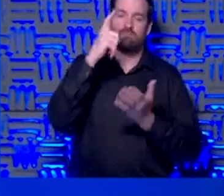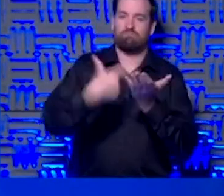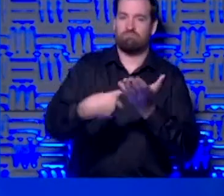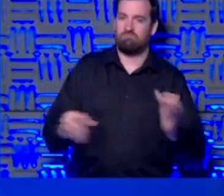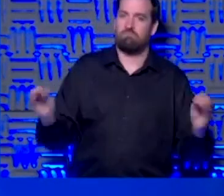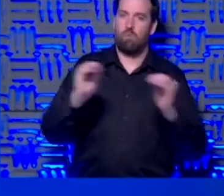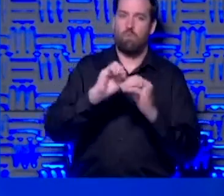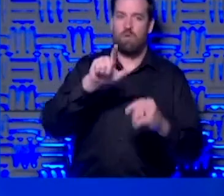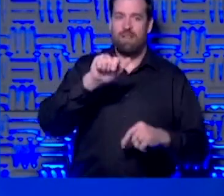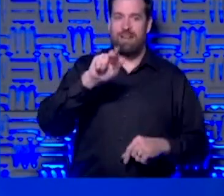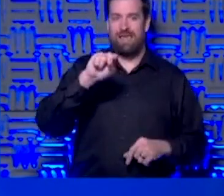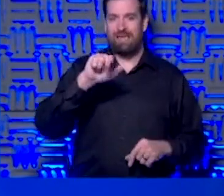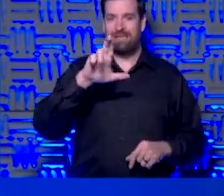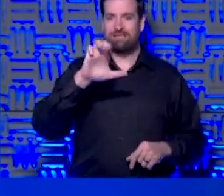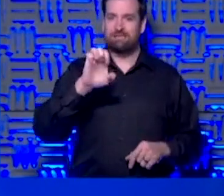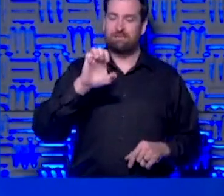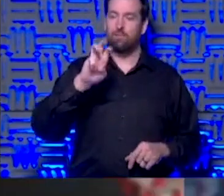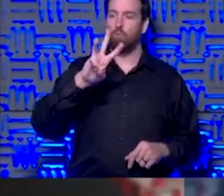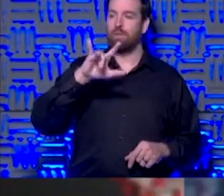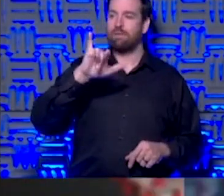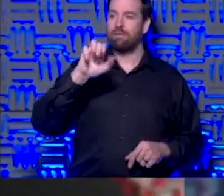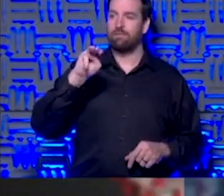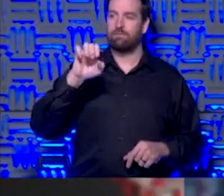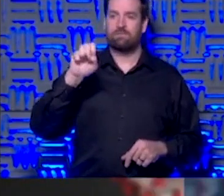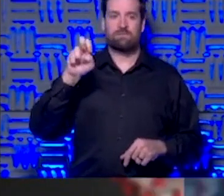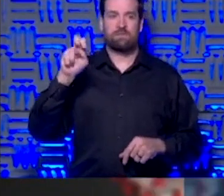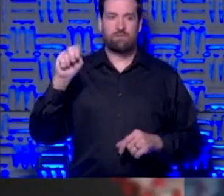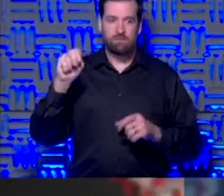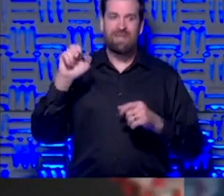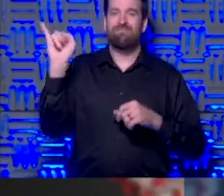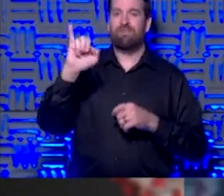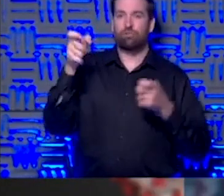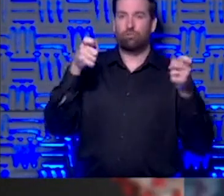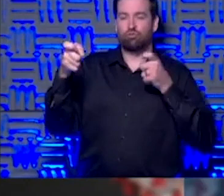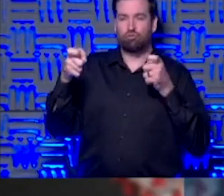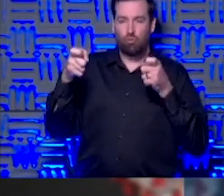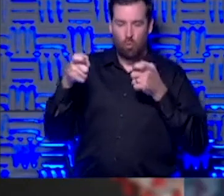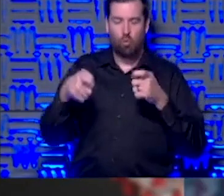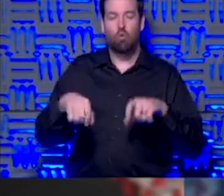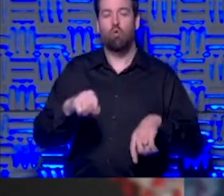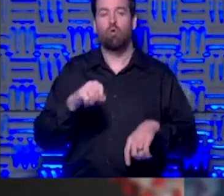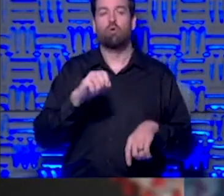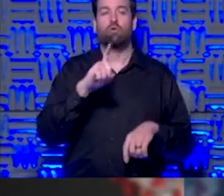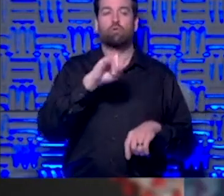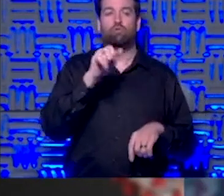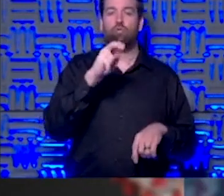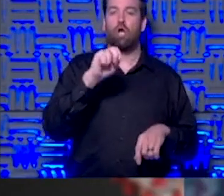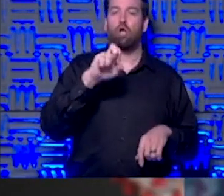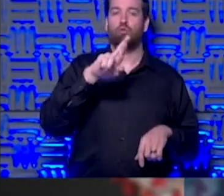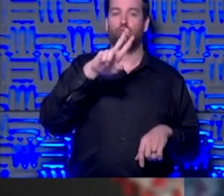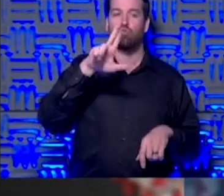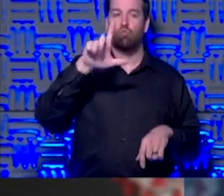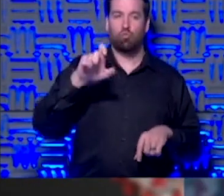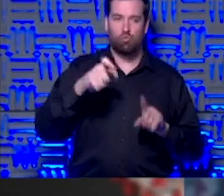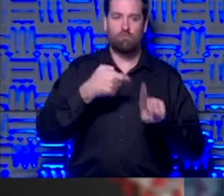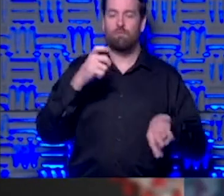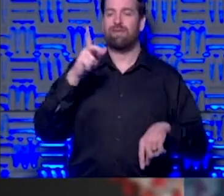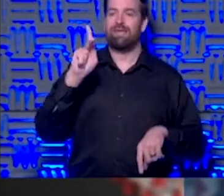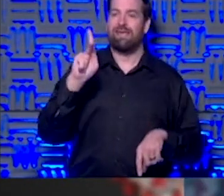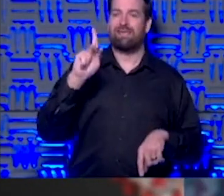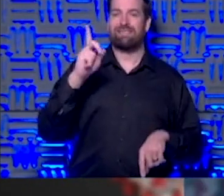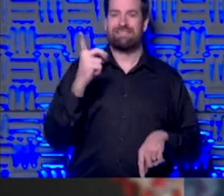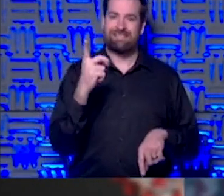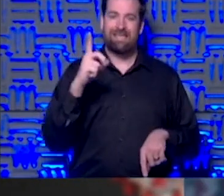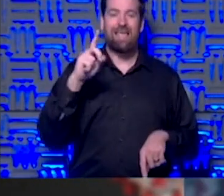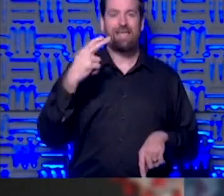keep you safe with Lance Williamson, who's Infection Prevention and Control Manager here at KU, John Rule, an epidemiologist with KDHE, one of Lee Norman's